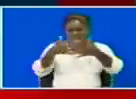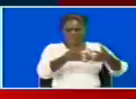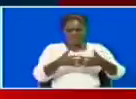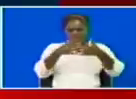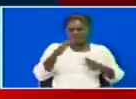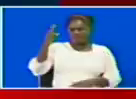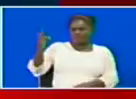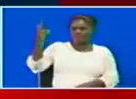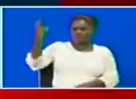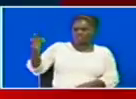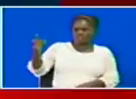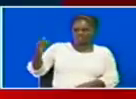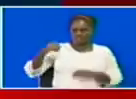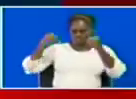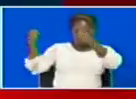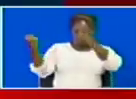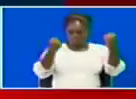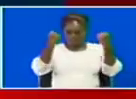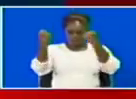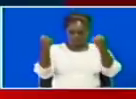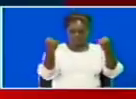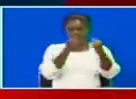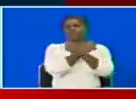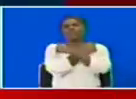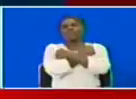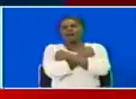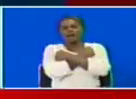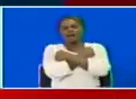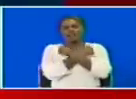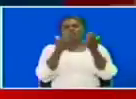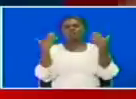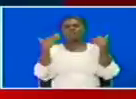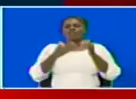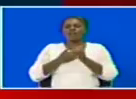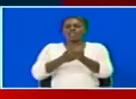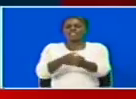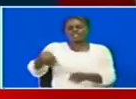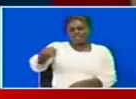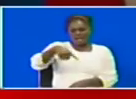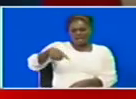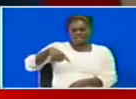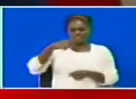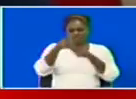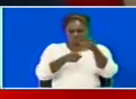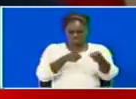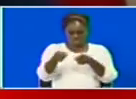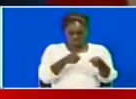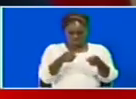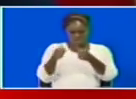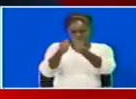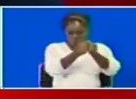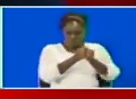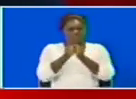Destiny and your courage and goodness and love will forever guide us along the way